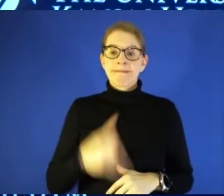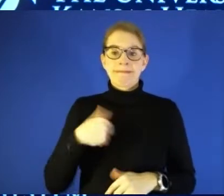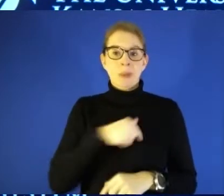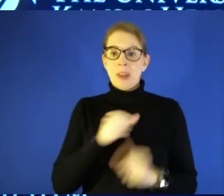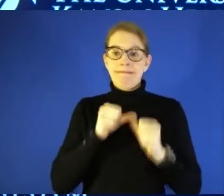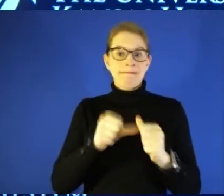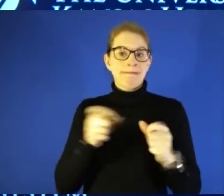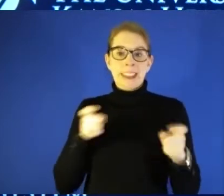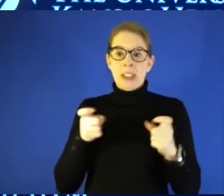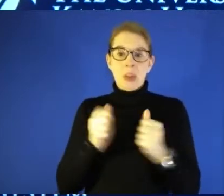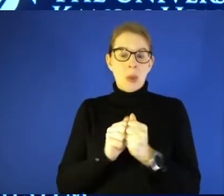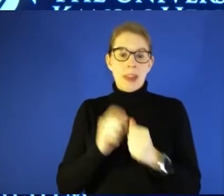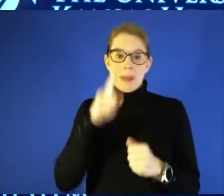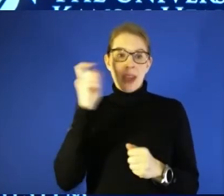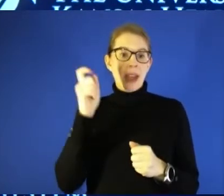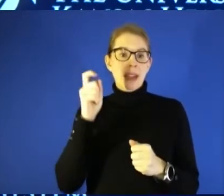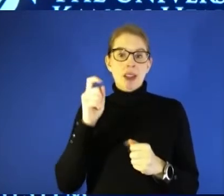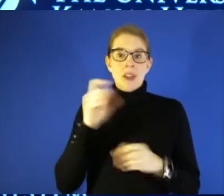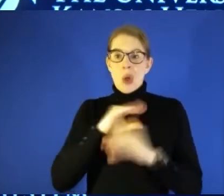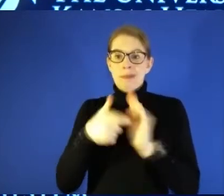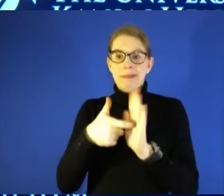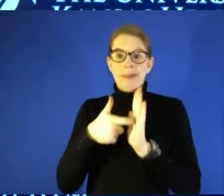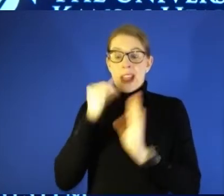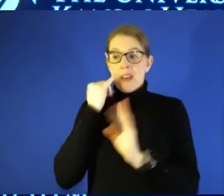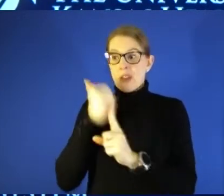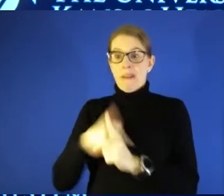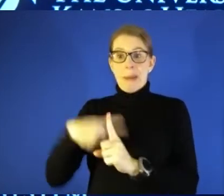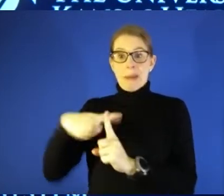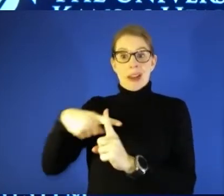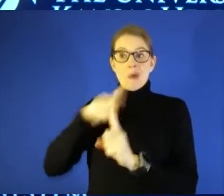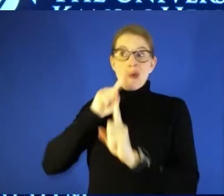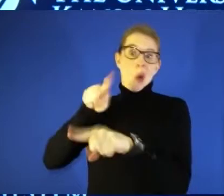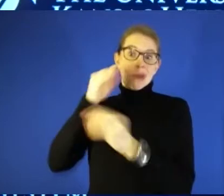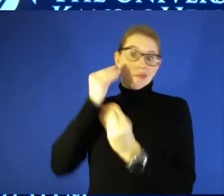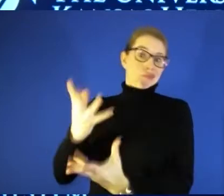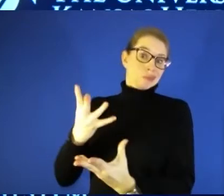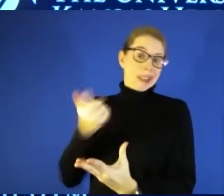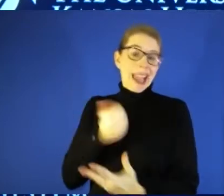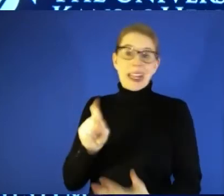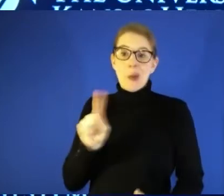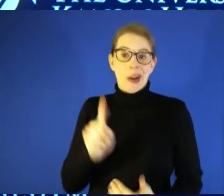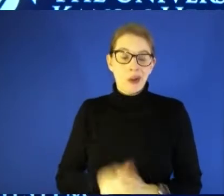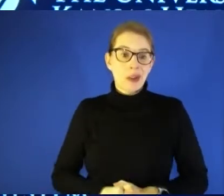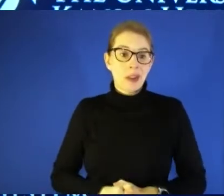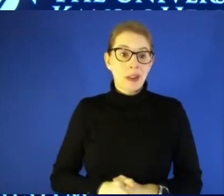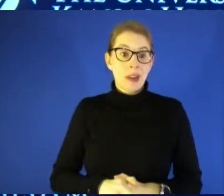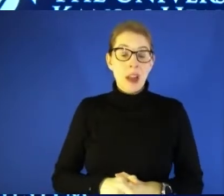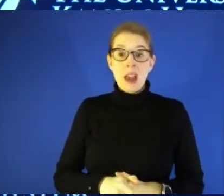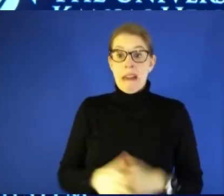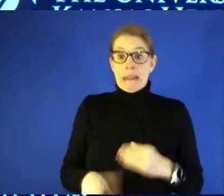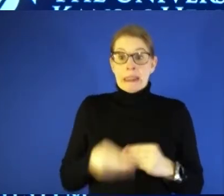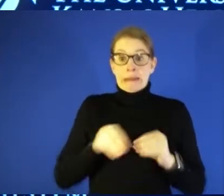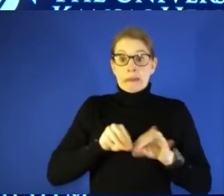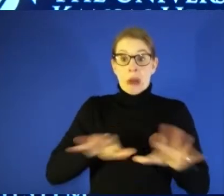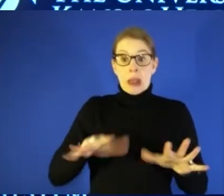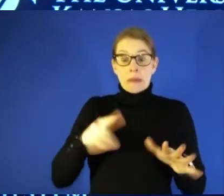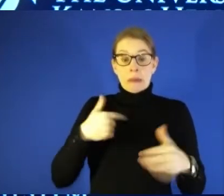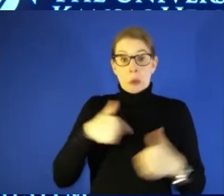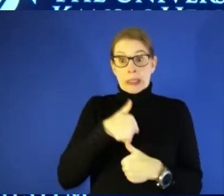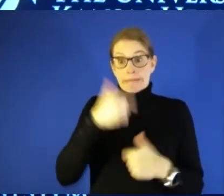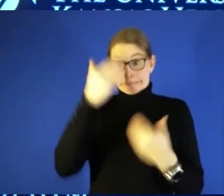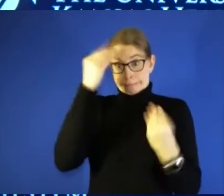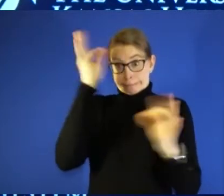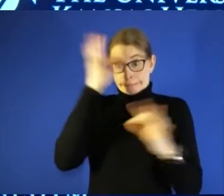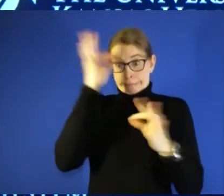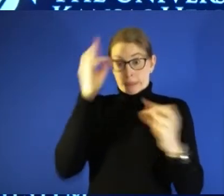with because there isn't any mandate that says if you're positive you need to report it anywhere. So there could be additional spread that we're just unaware of. And there's plenty of